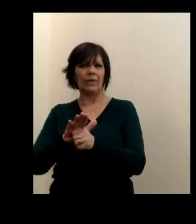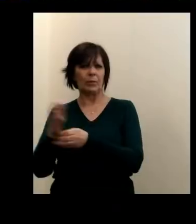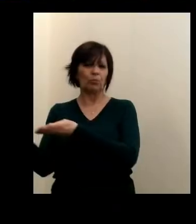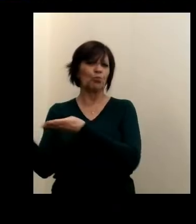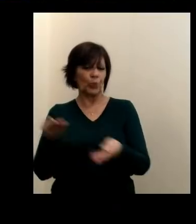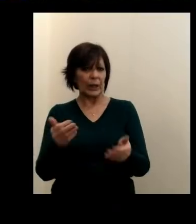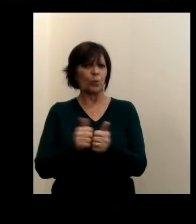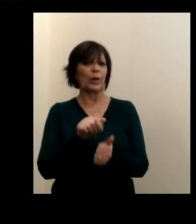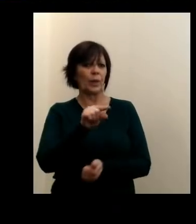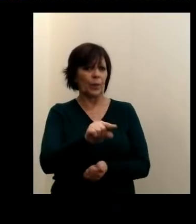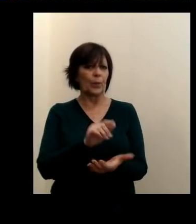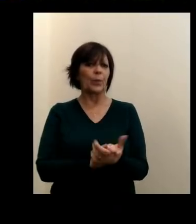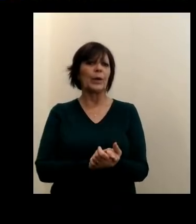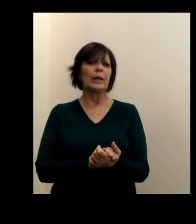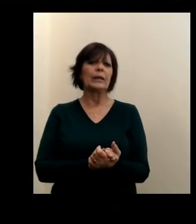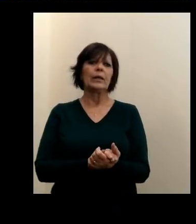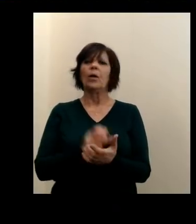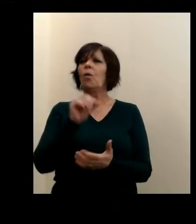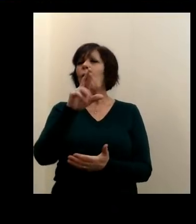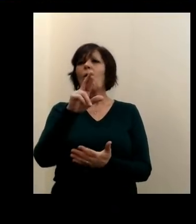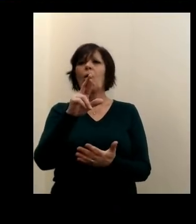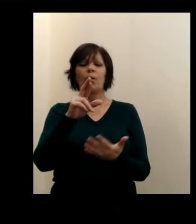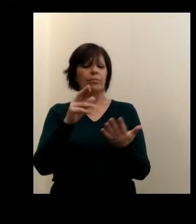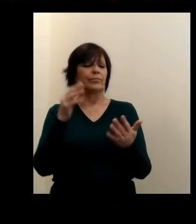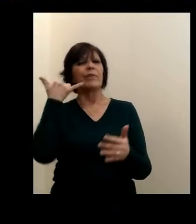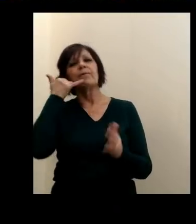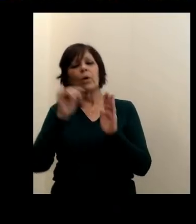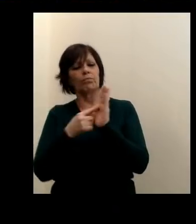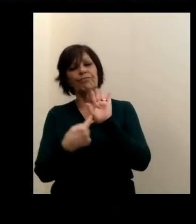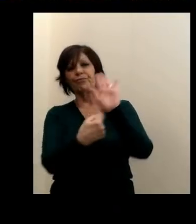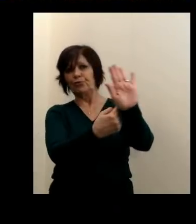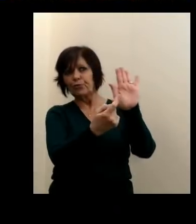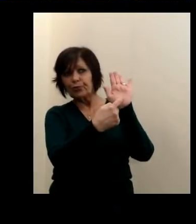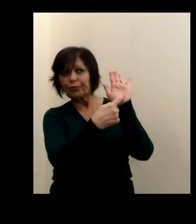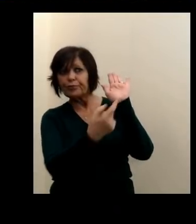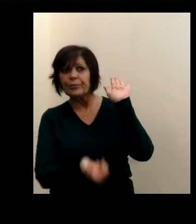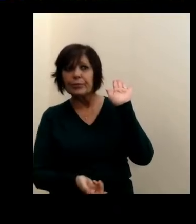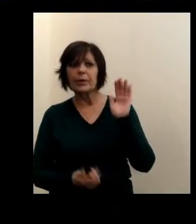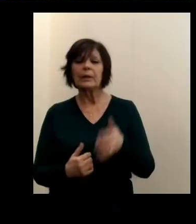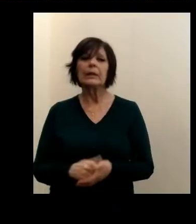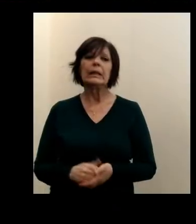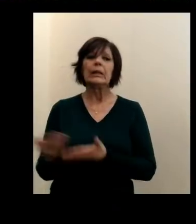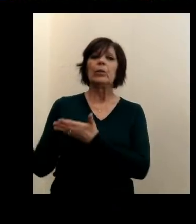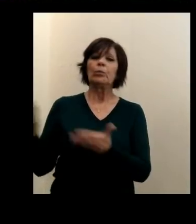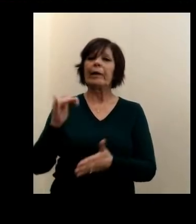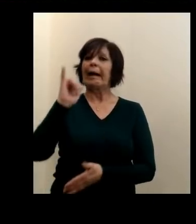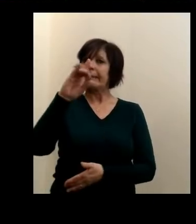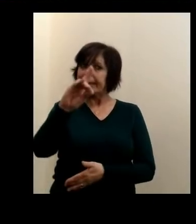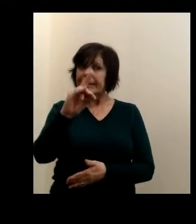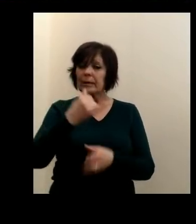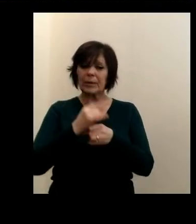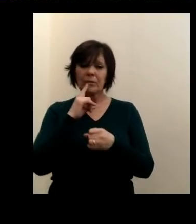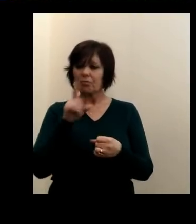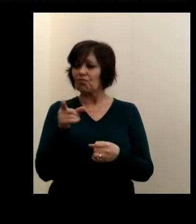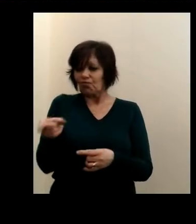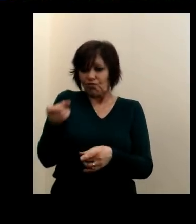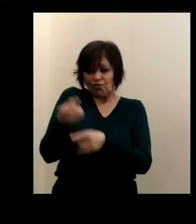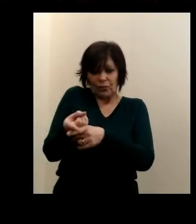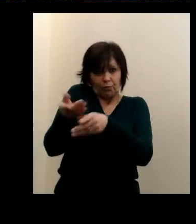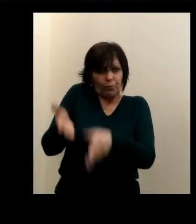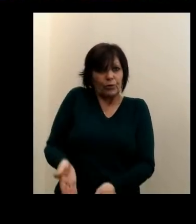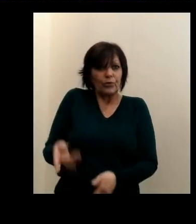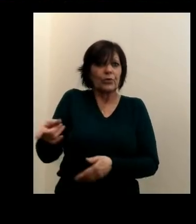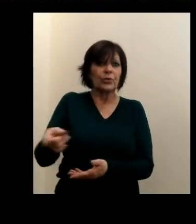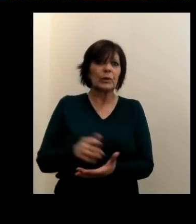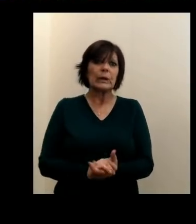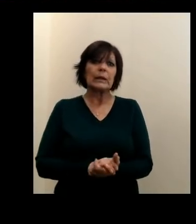also you can print it out or have it available on your phone as a screenshot. Bring some ID to make sure that we can